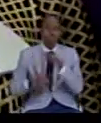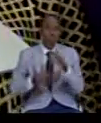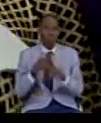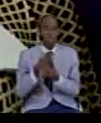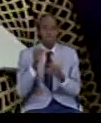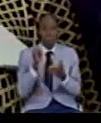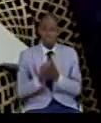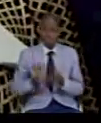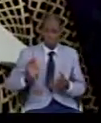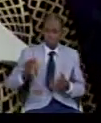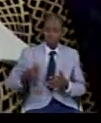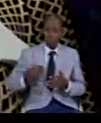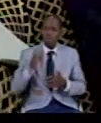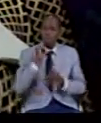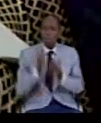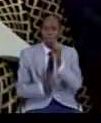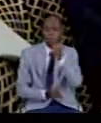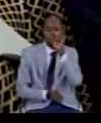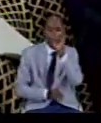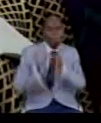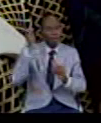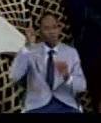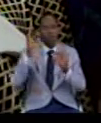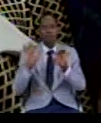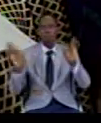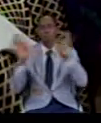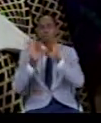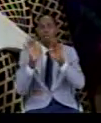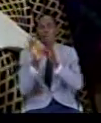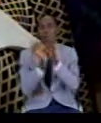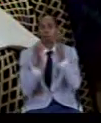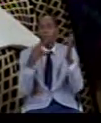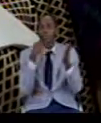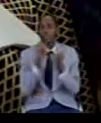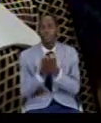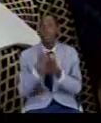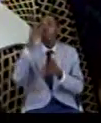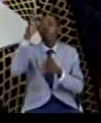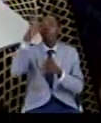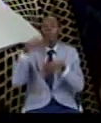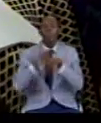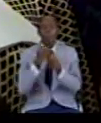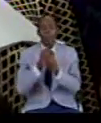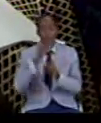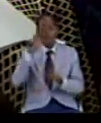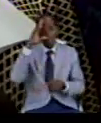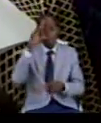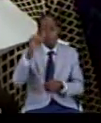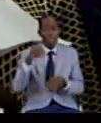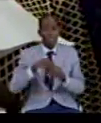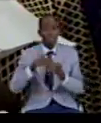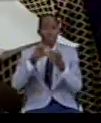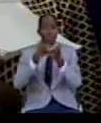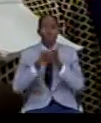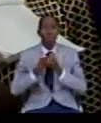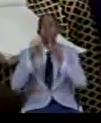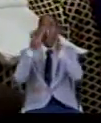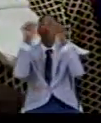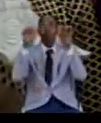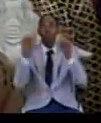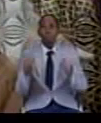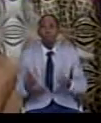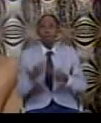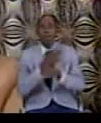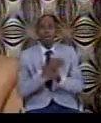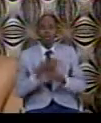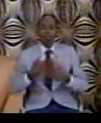most important. In fact, the word of God tells us that God made man in his own image. And then he breathed unto him